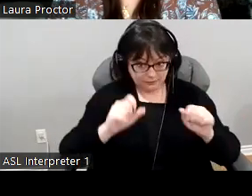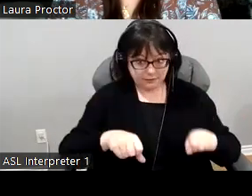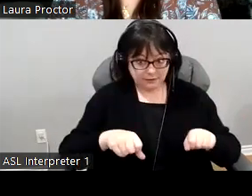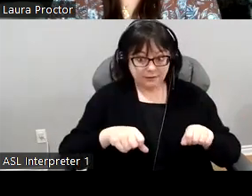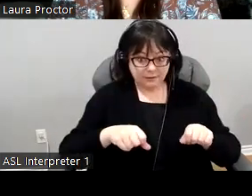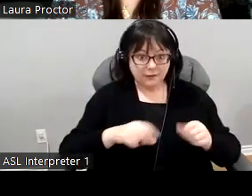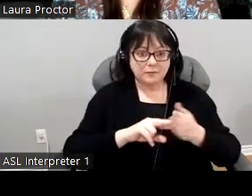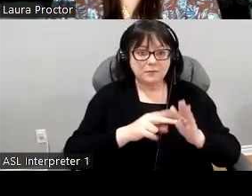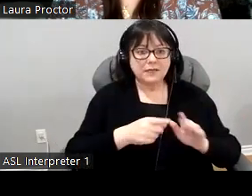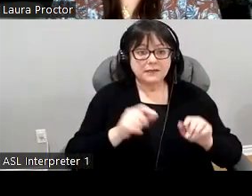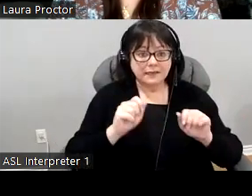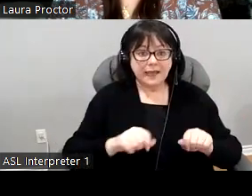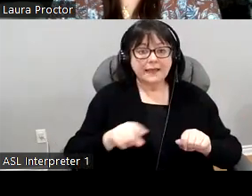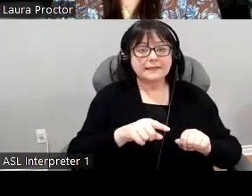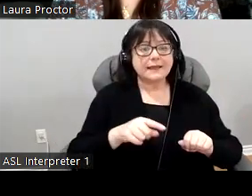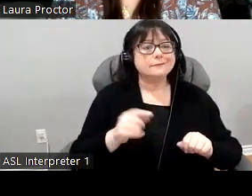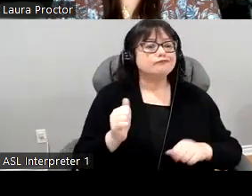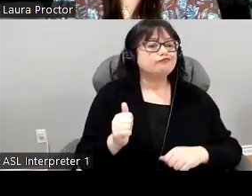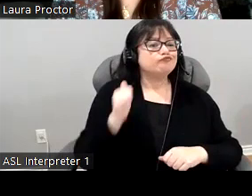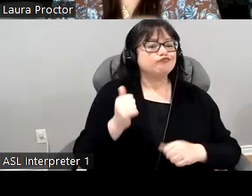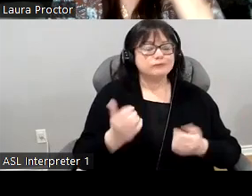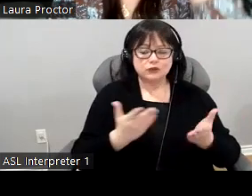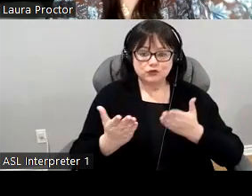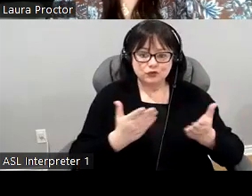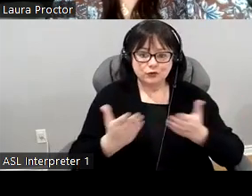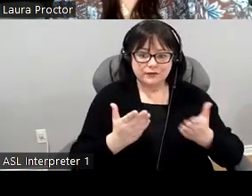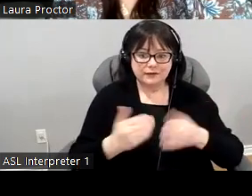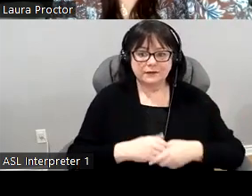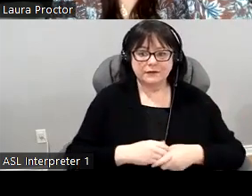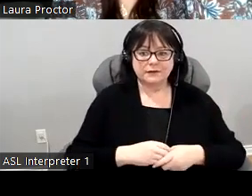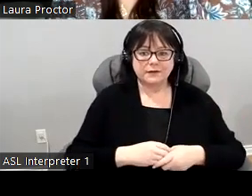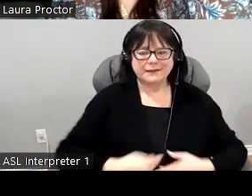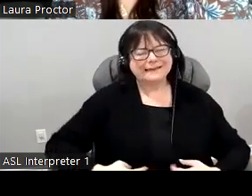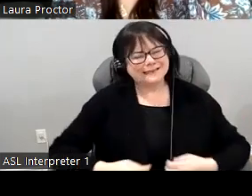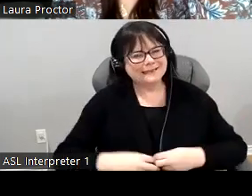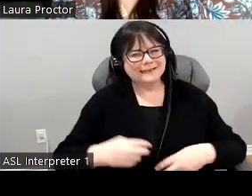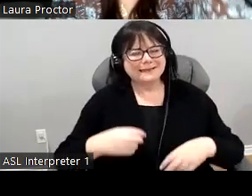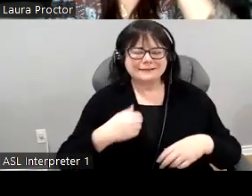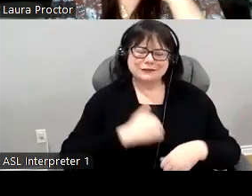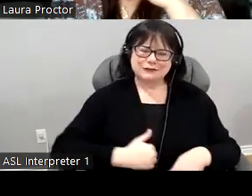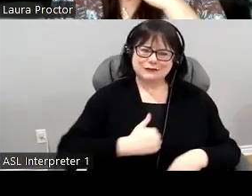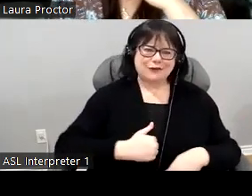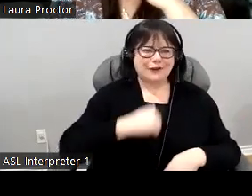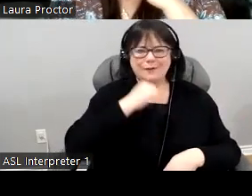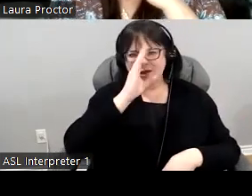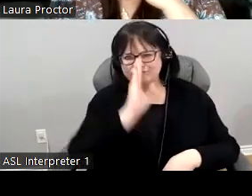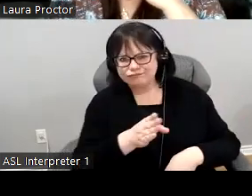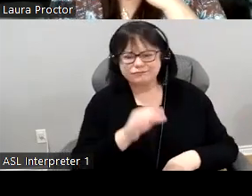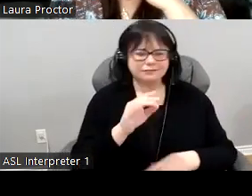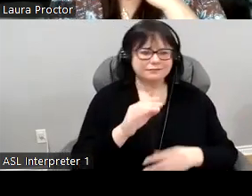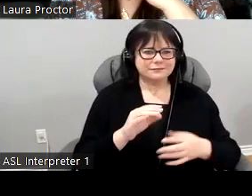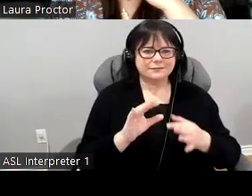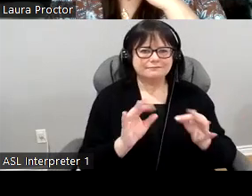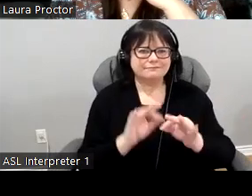refuse services. And so again, I don't want to be subtle, and I apologize for the subtlety, Laura and everyone. But from